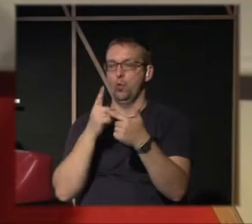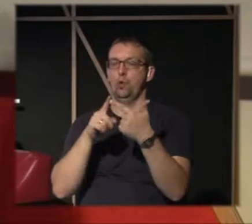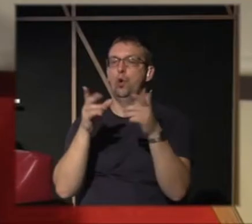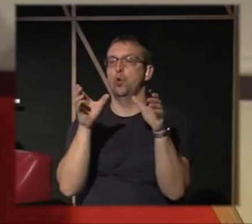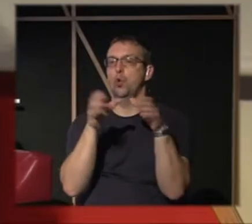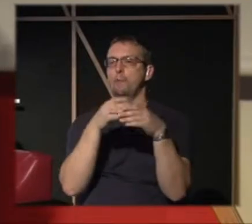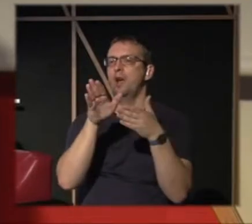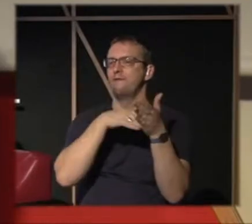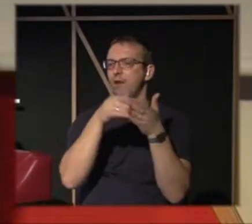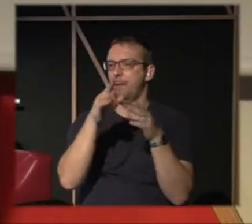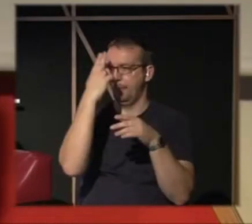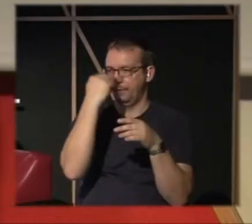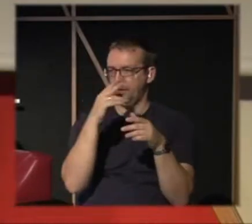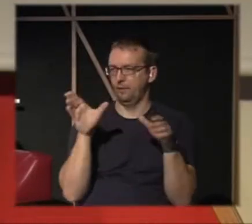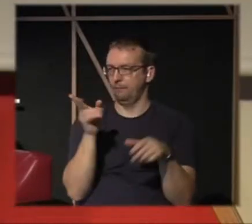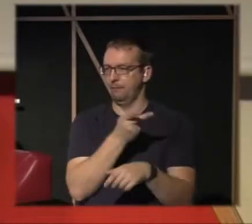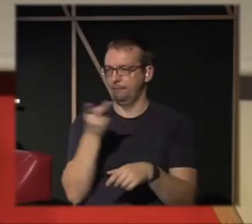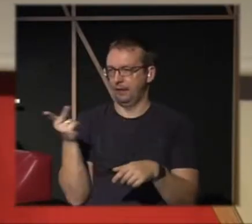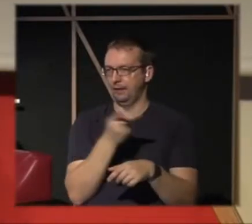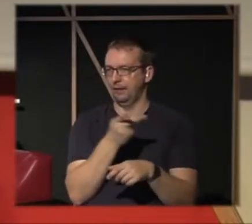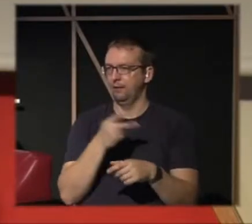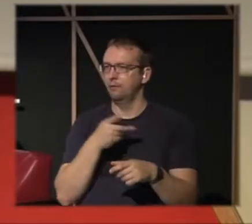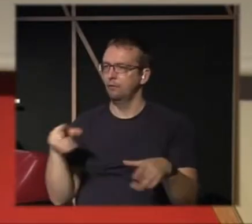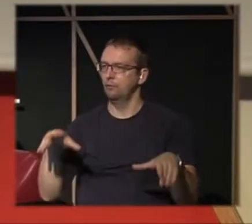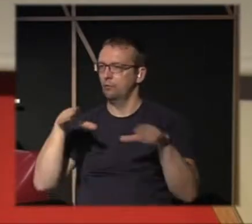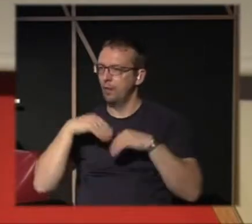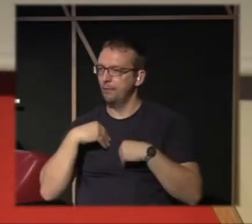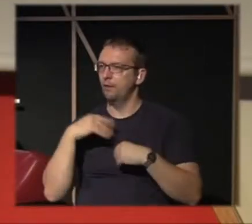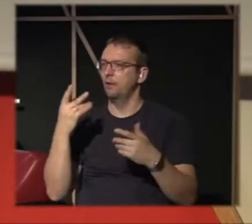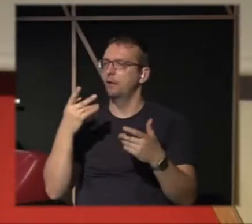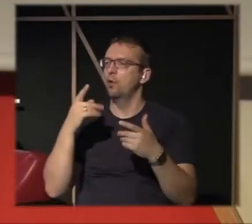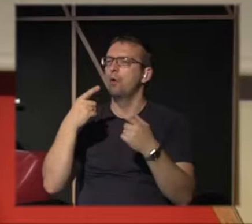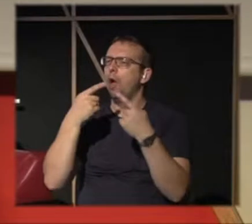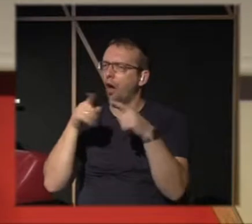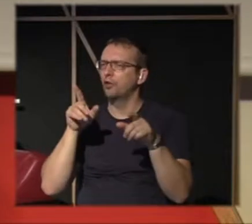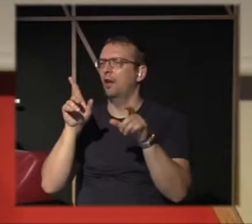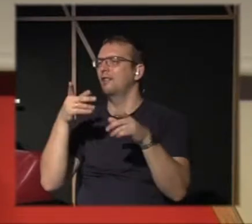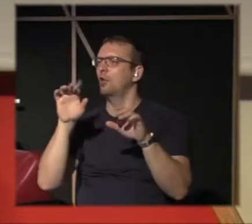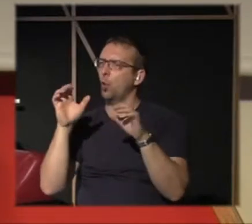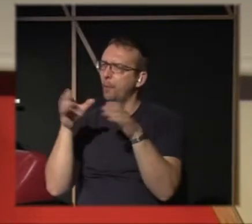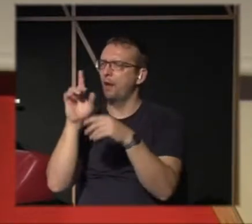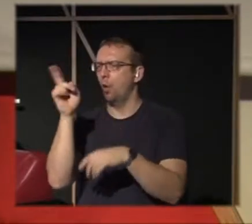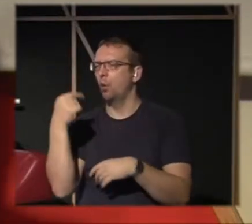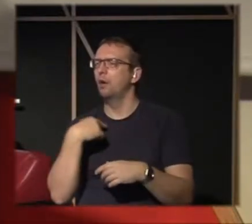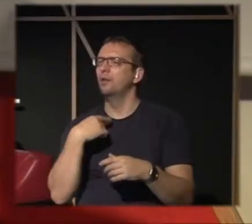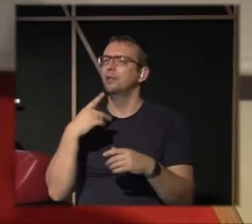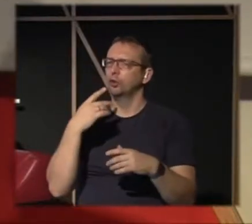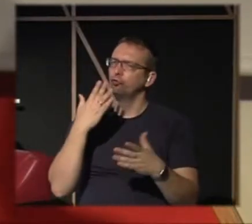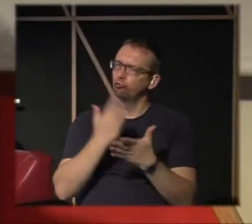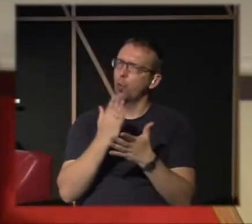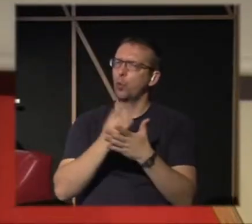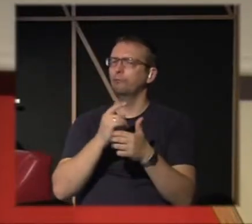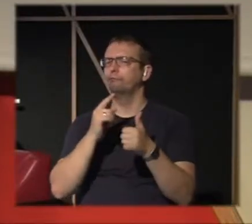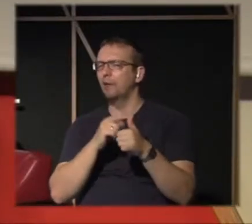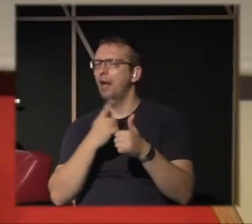are at and what needs to be done for the future. Now again, since we are here,